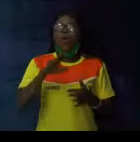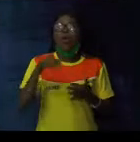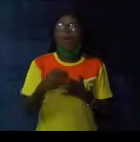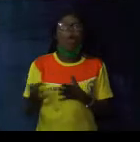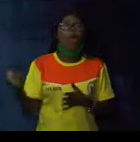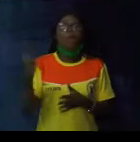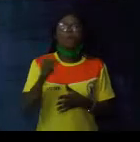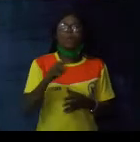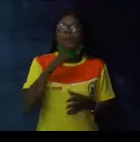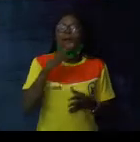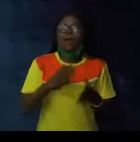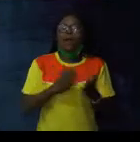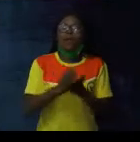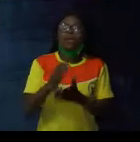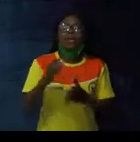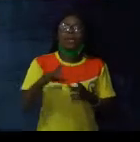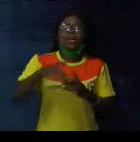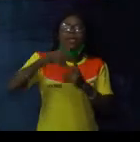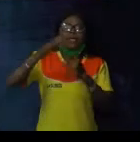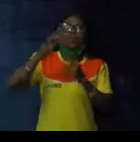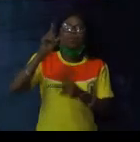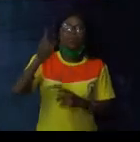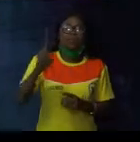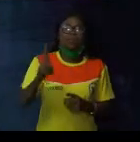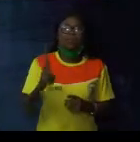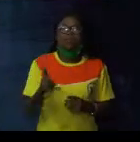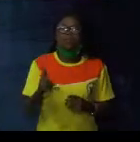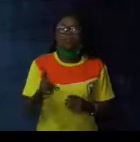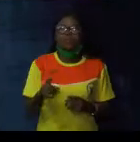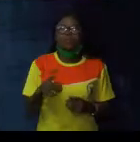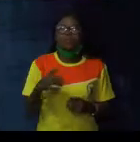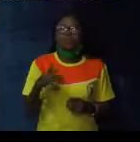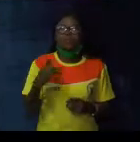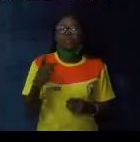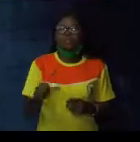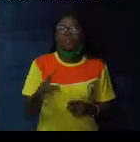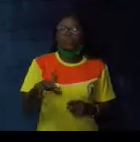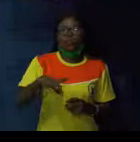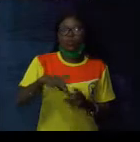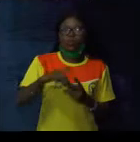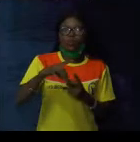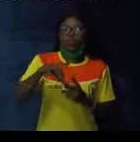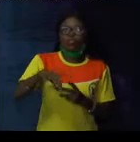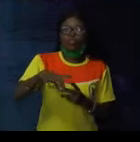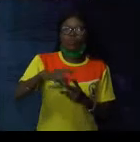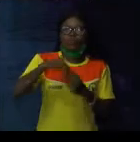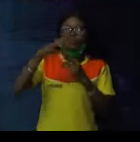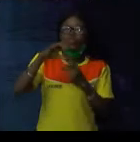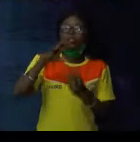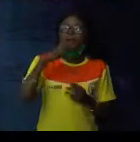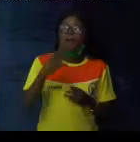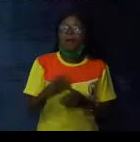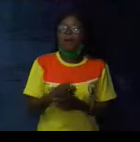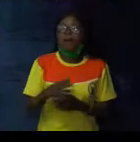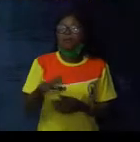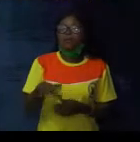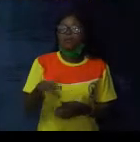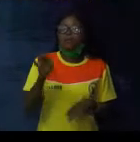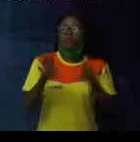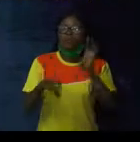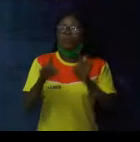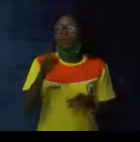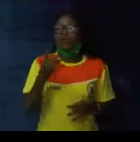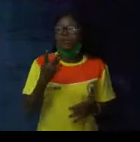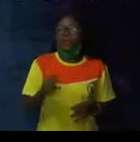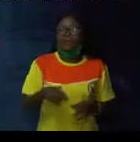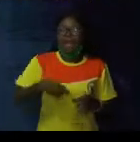true except one of them. You have to fish out the one that is not true. Now, the options are, the higher